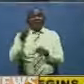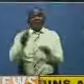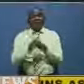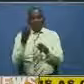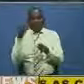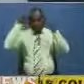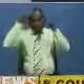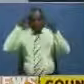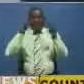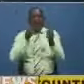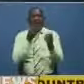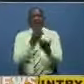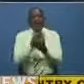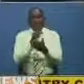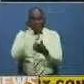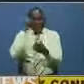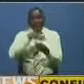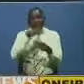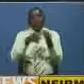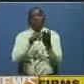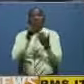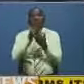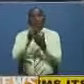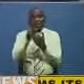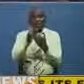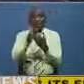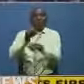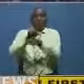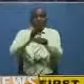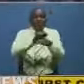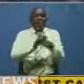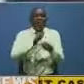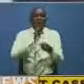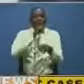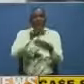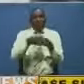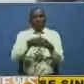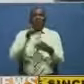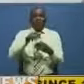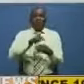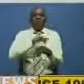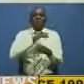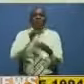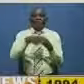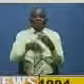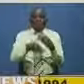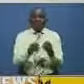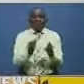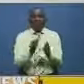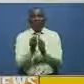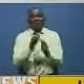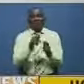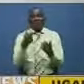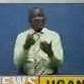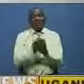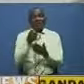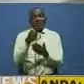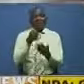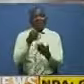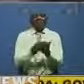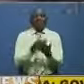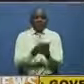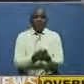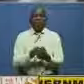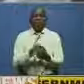the government to complete project his administration started with taxpayers' money and could not complete before